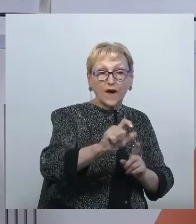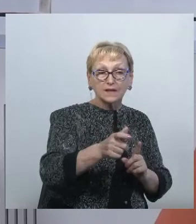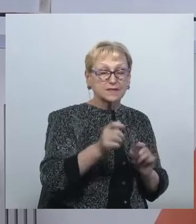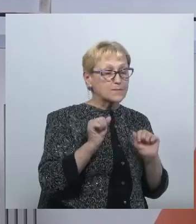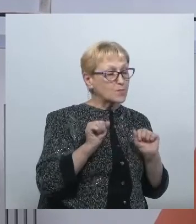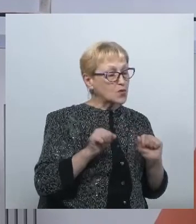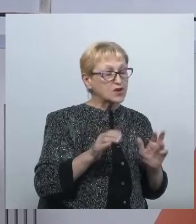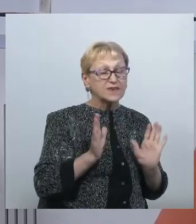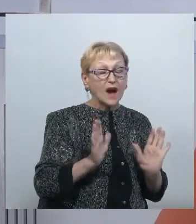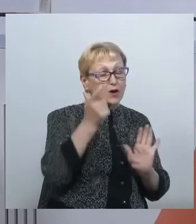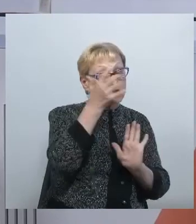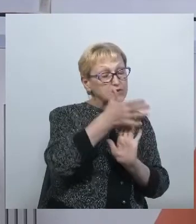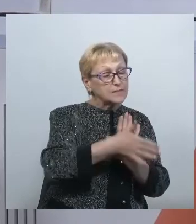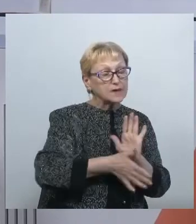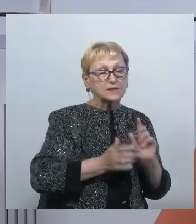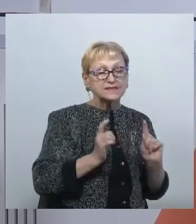Reacting to this